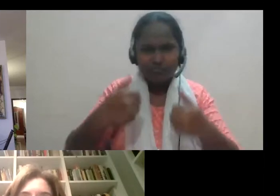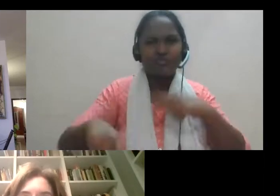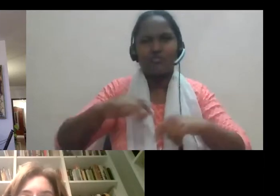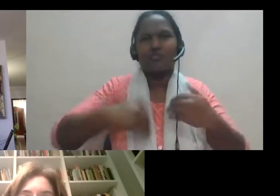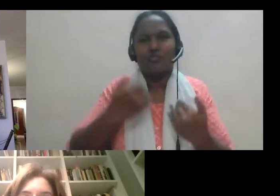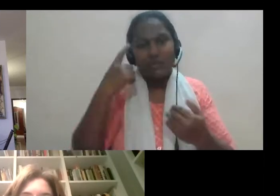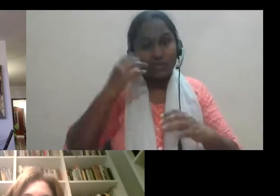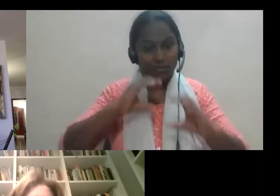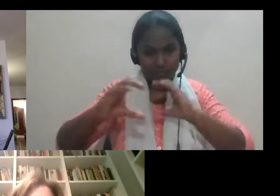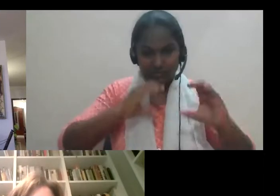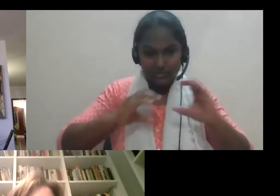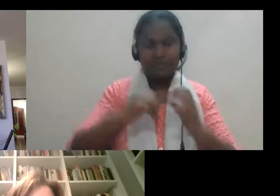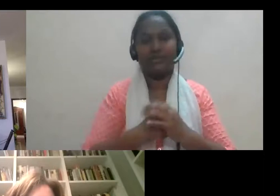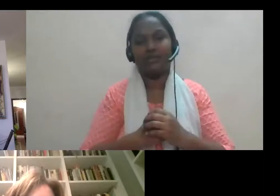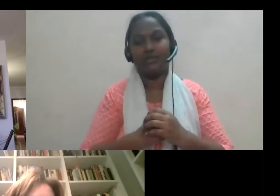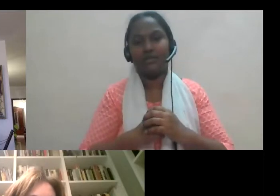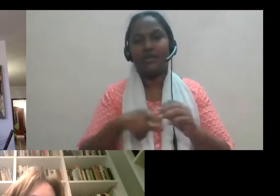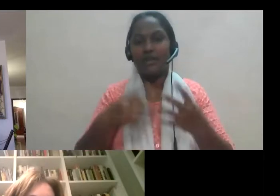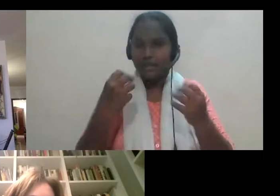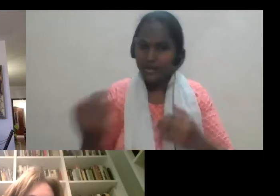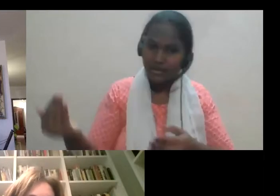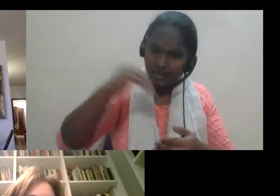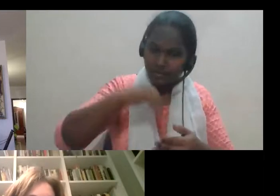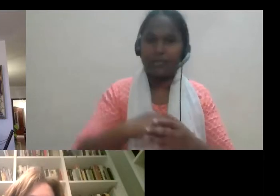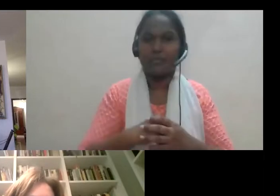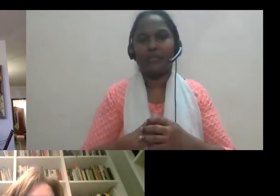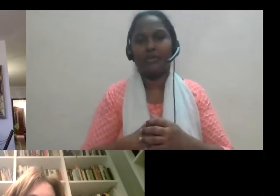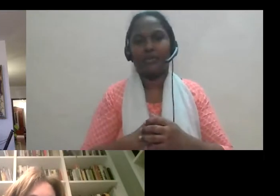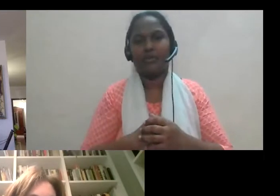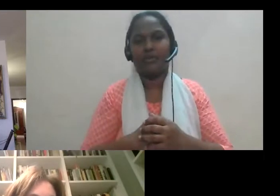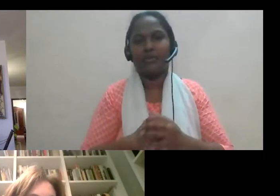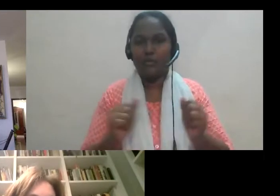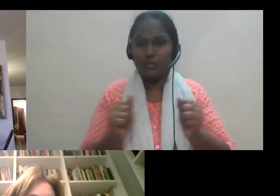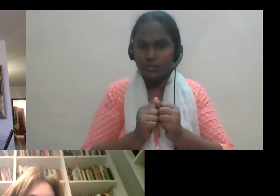challenging conversations, and they have come up with